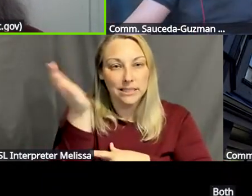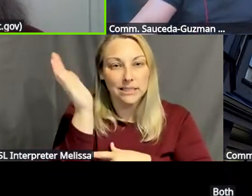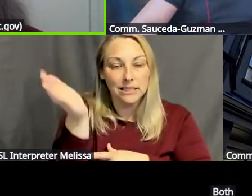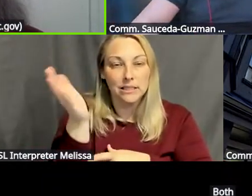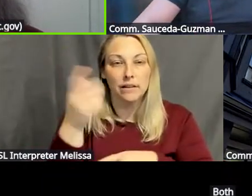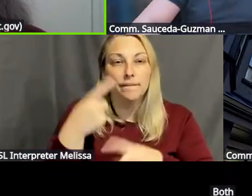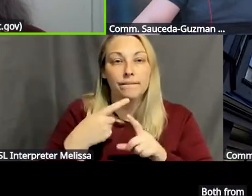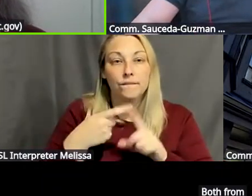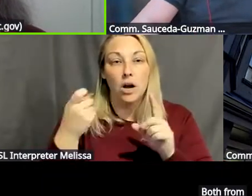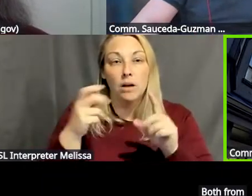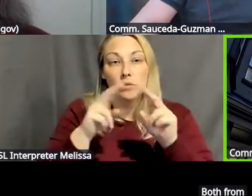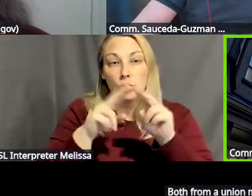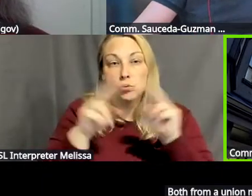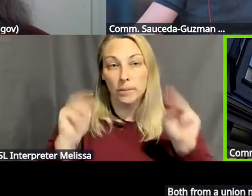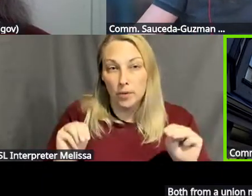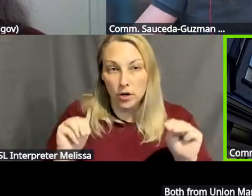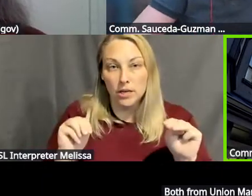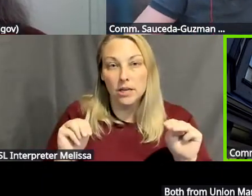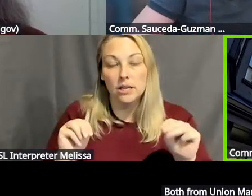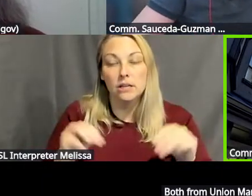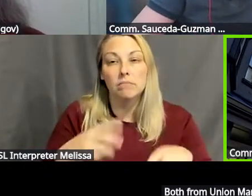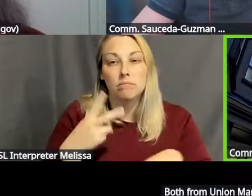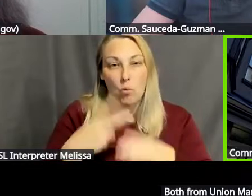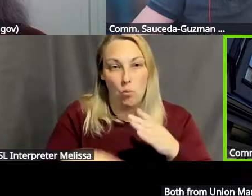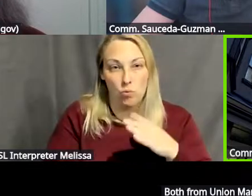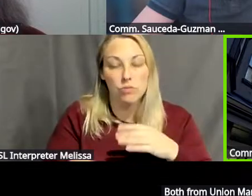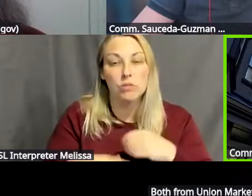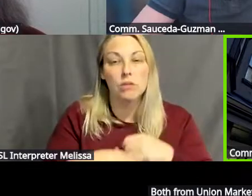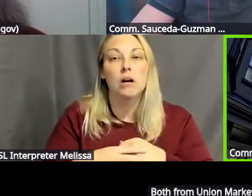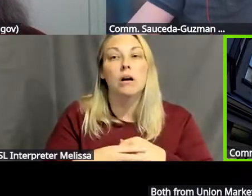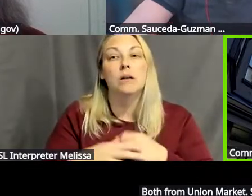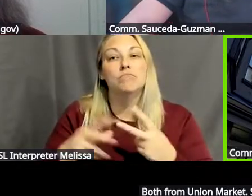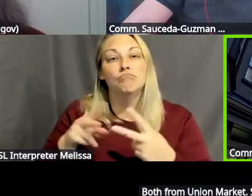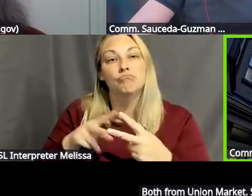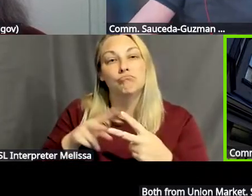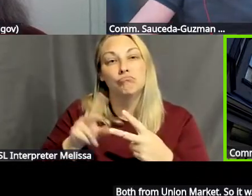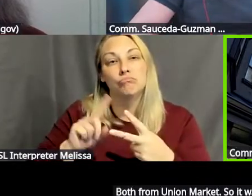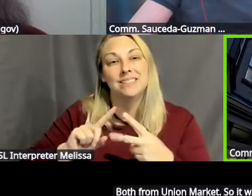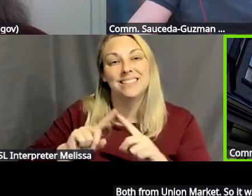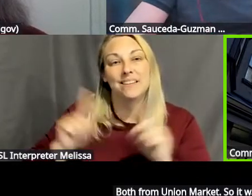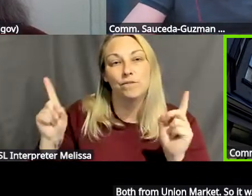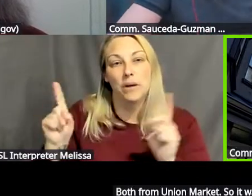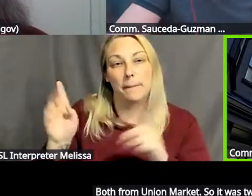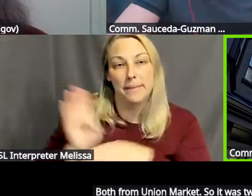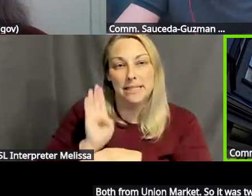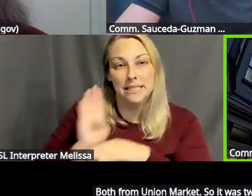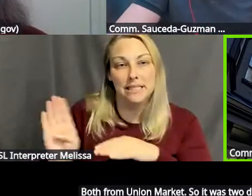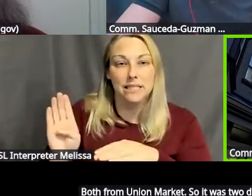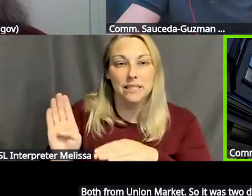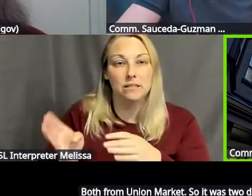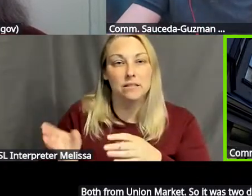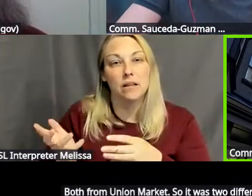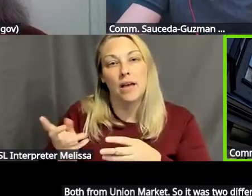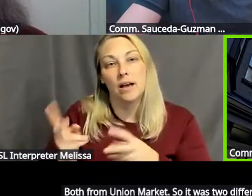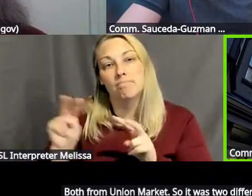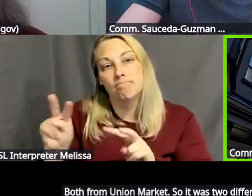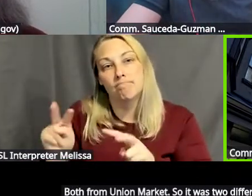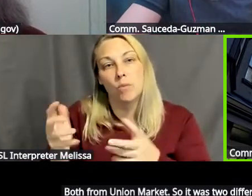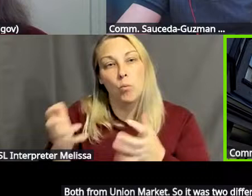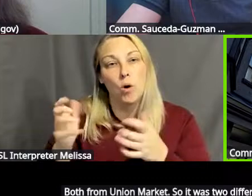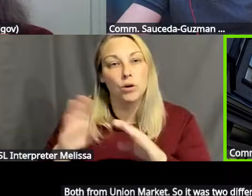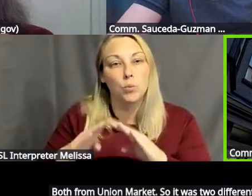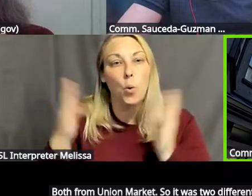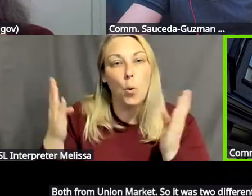Market. So it was two different businesses that want to open